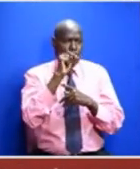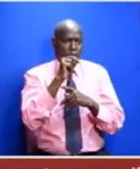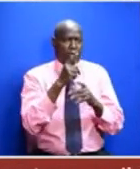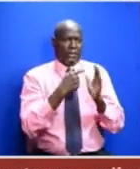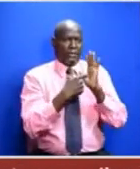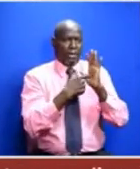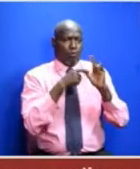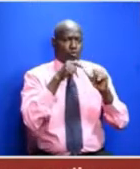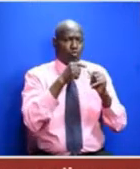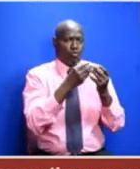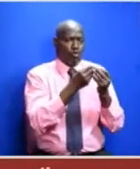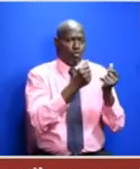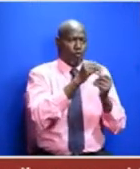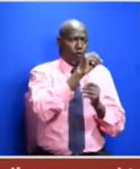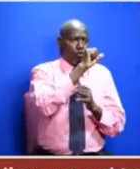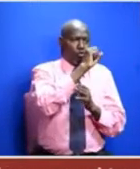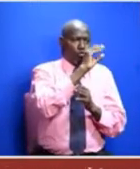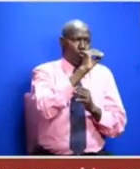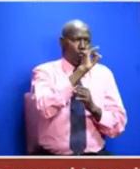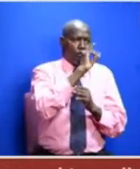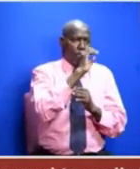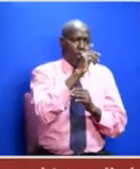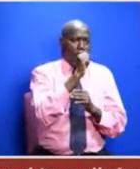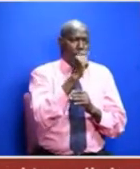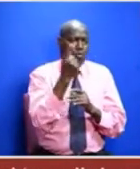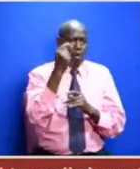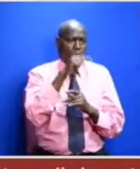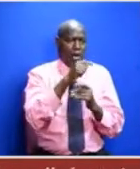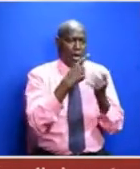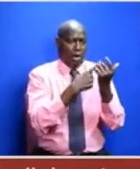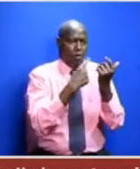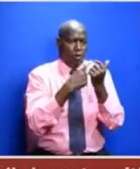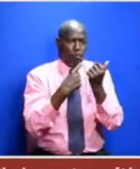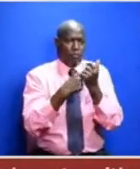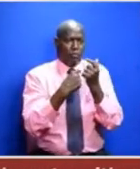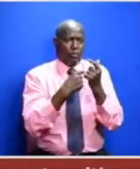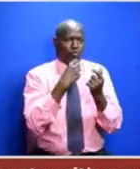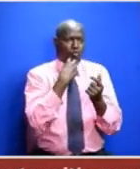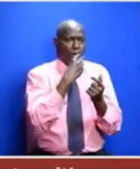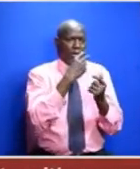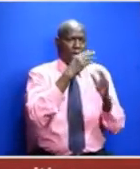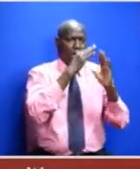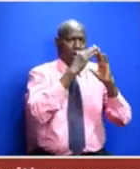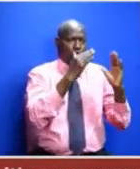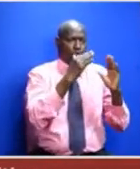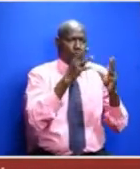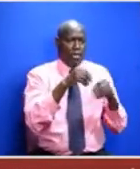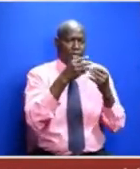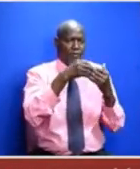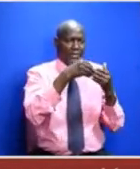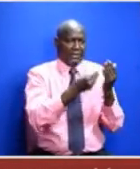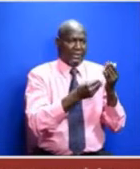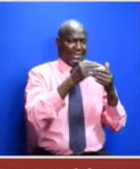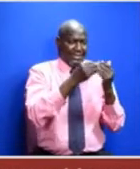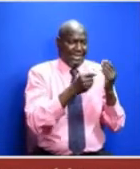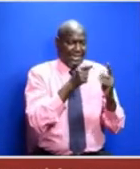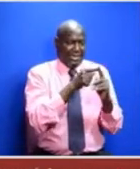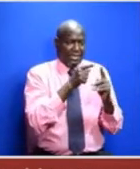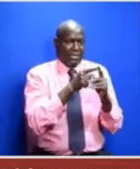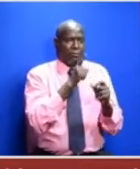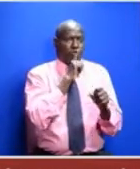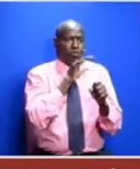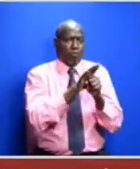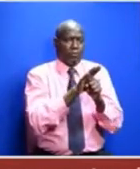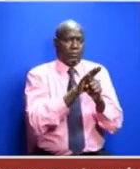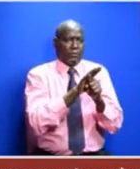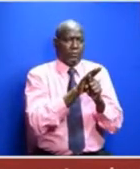today we are dealing with Sofia. So we'll count 200 houses from one zone. So we give them the tickets. Then that ticket is